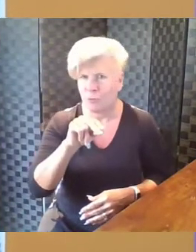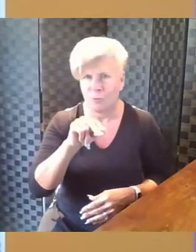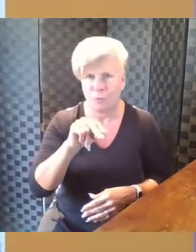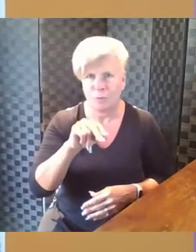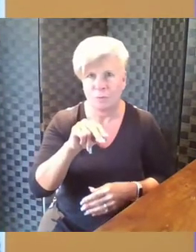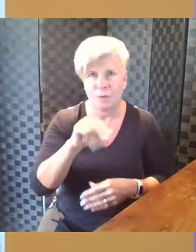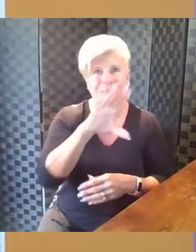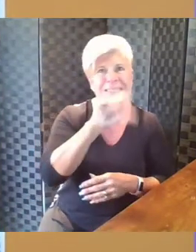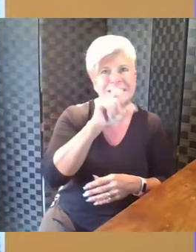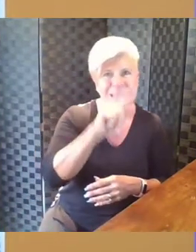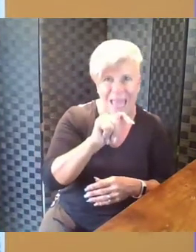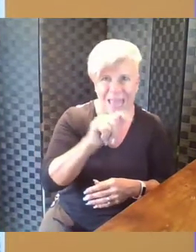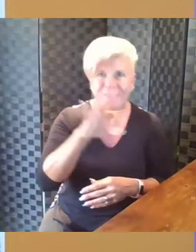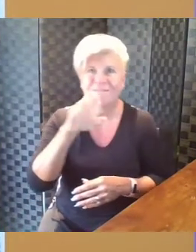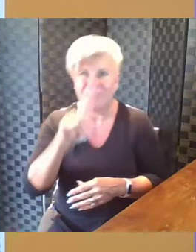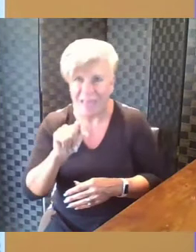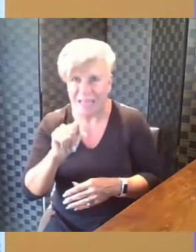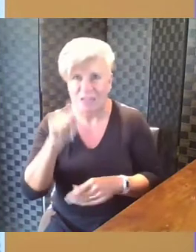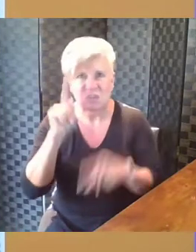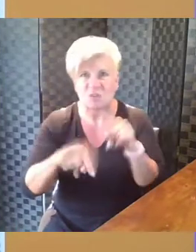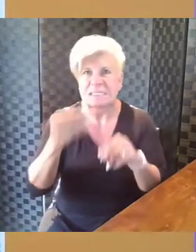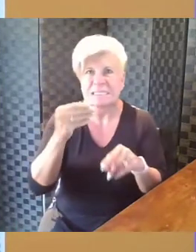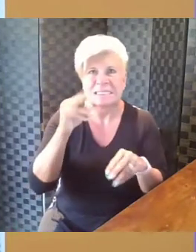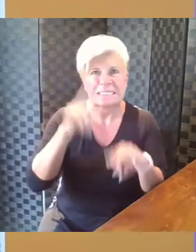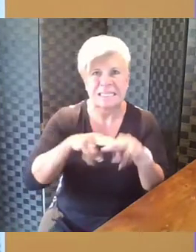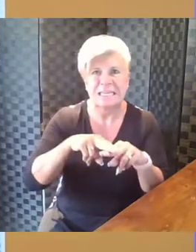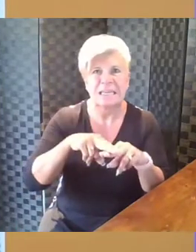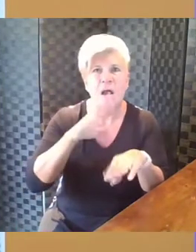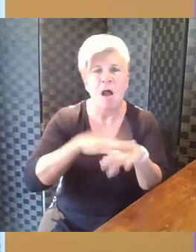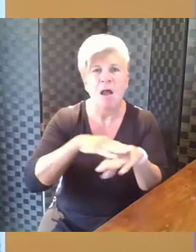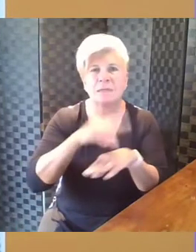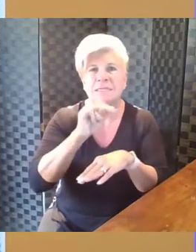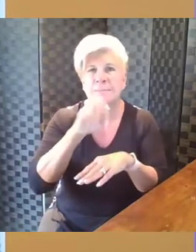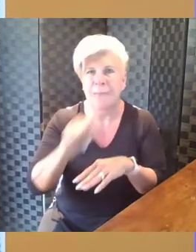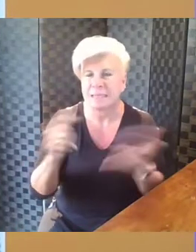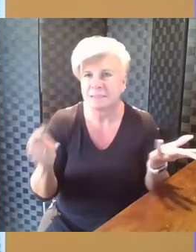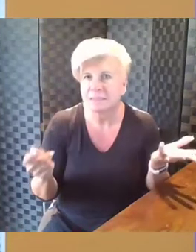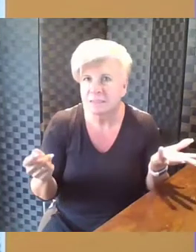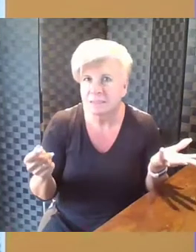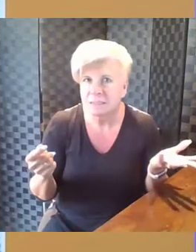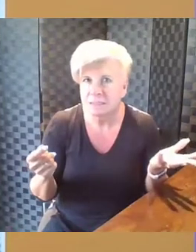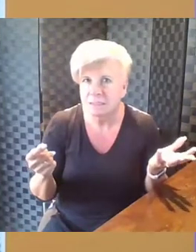was so fat he could not even sit on his mat. What's the next rhyming word?